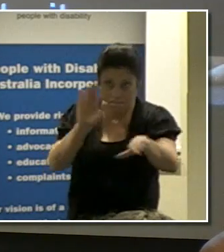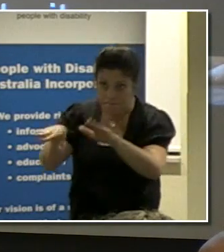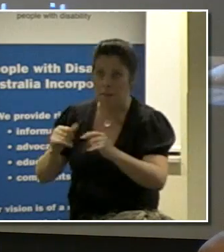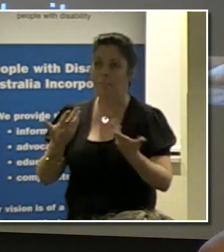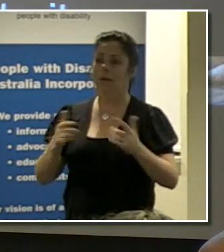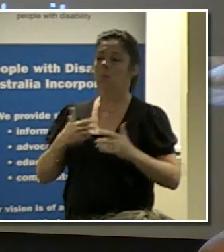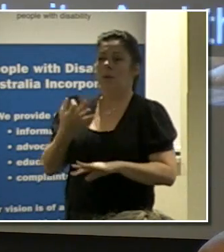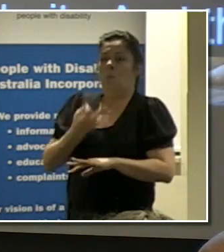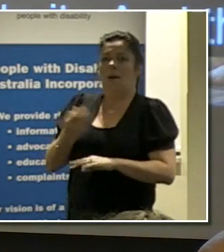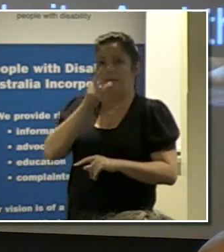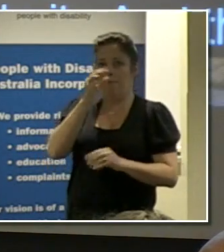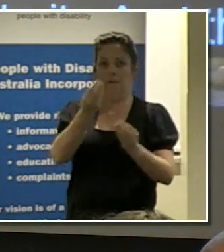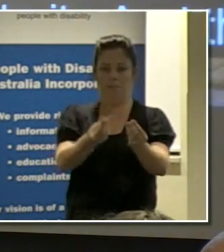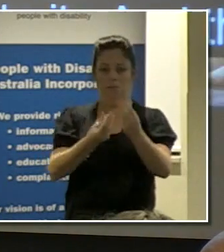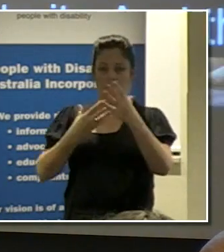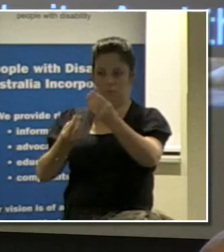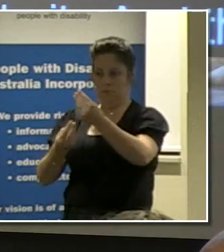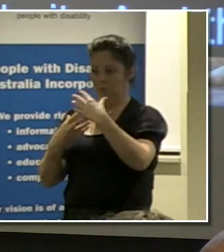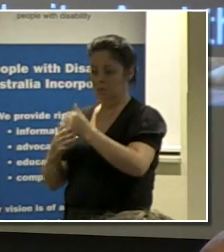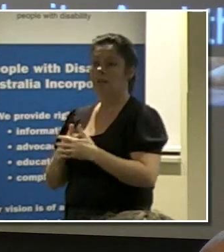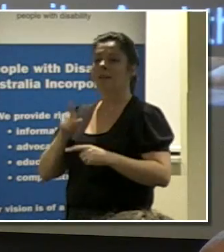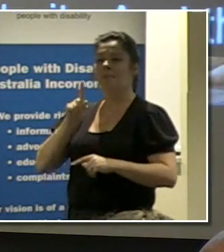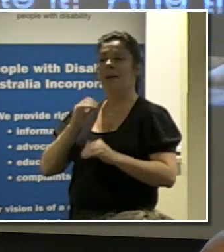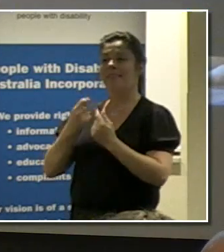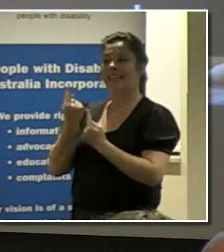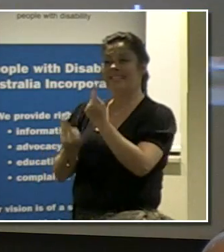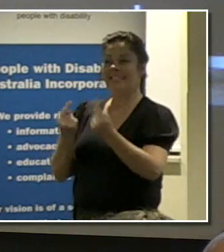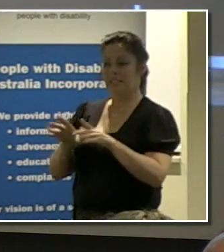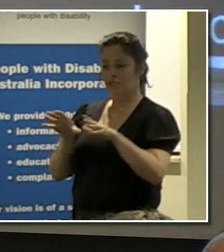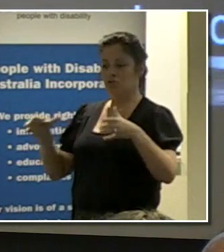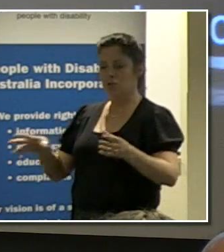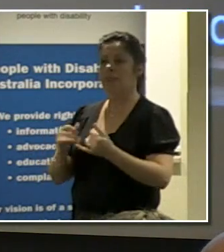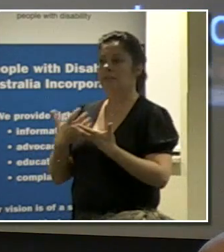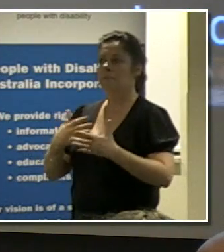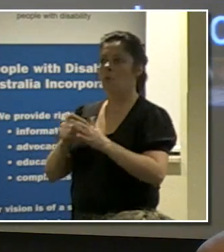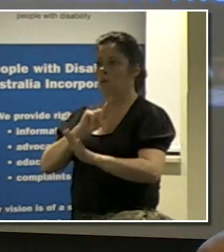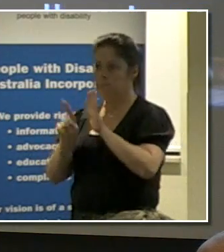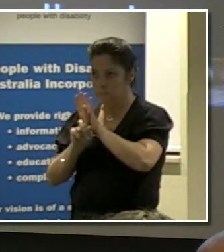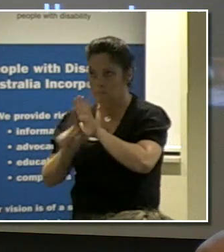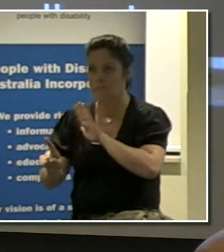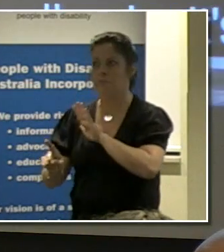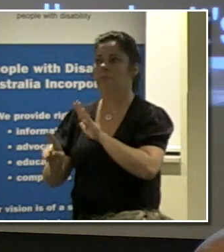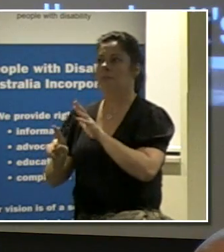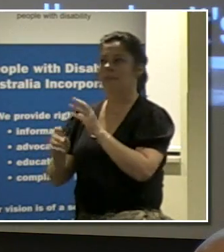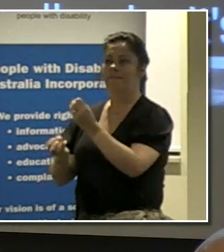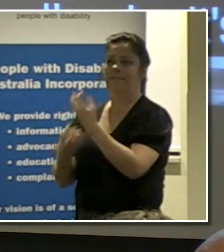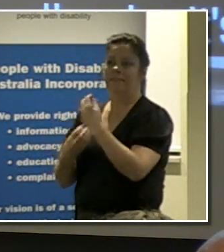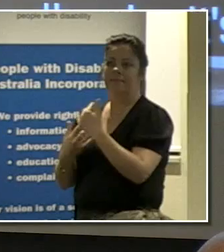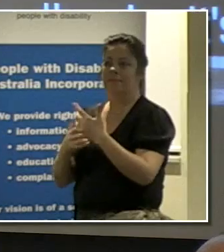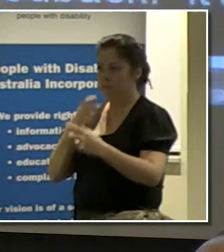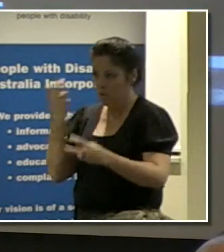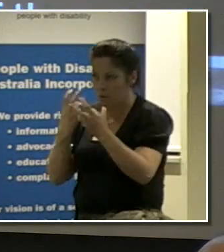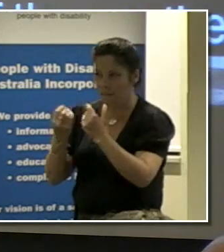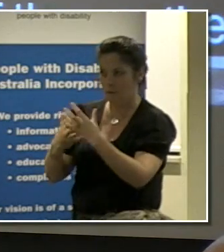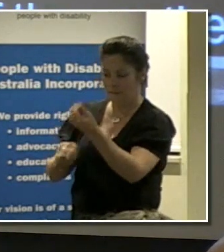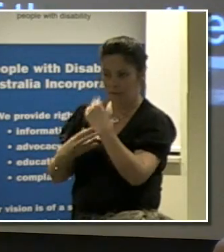is a form that is much more active qualitative feedback. It's also, unlike all of those other reviews, it's holistic. It's